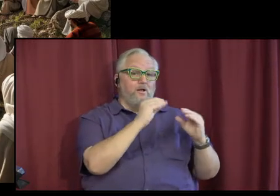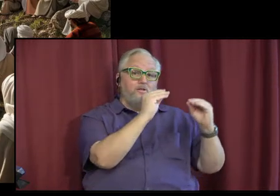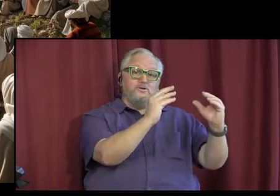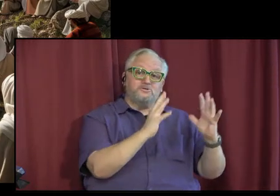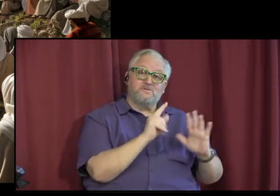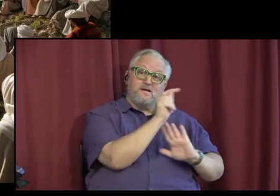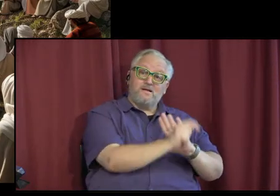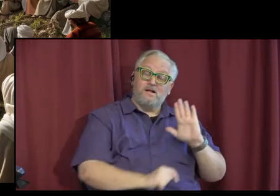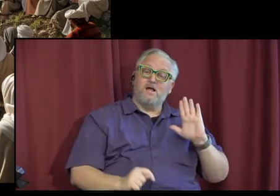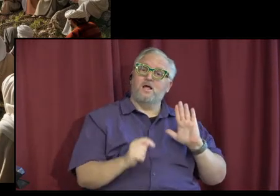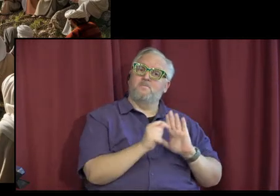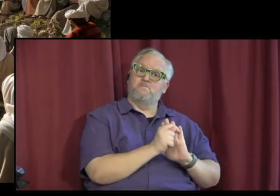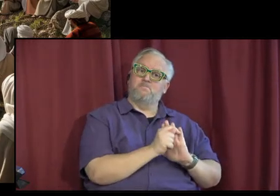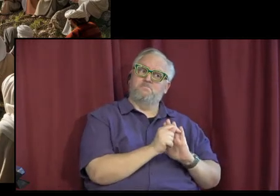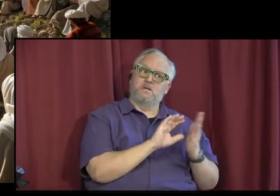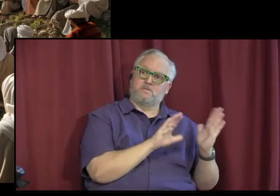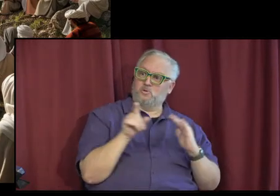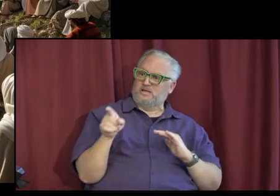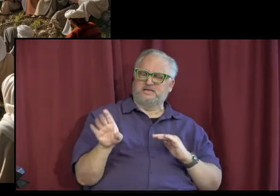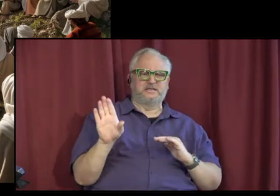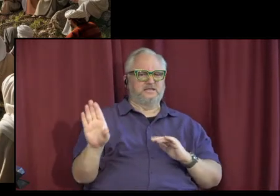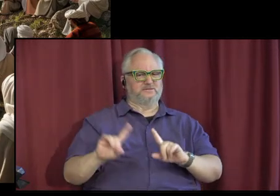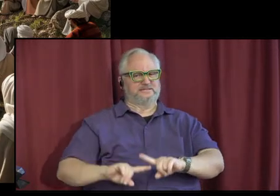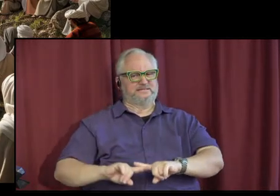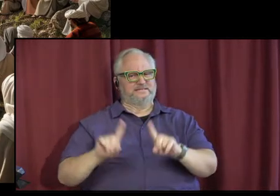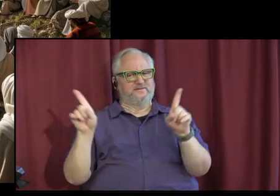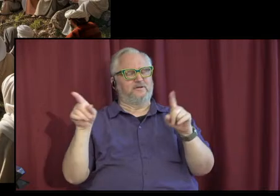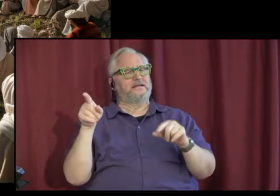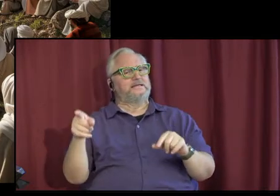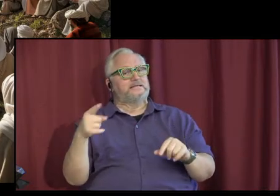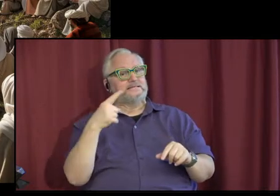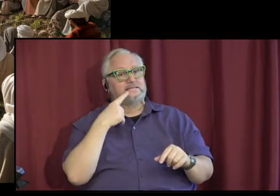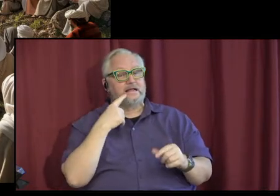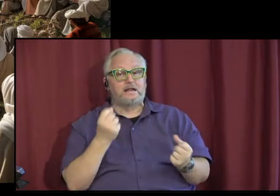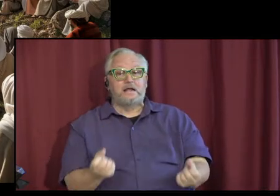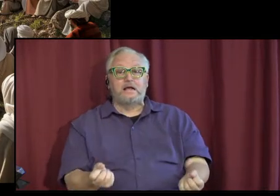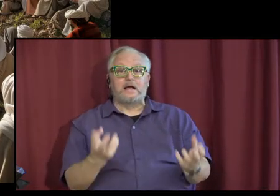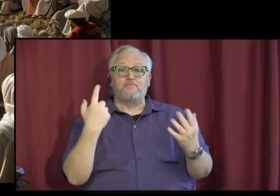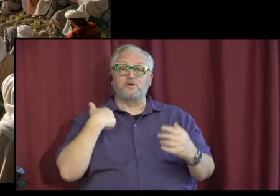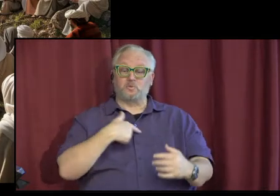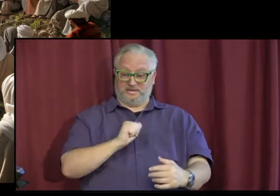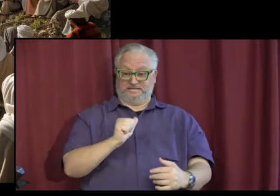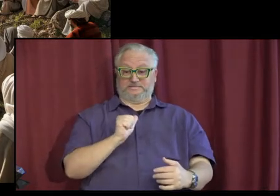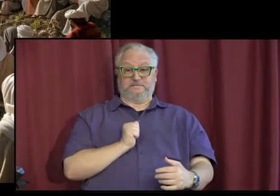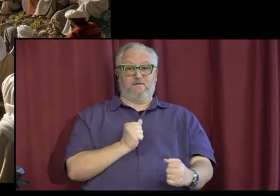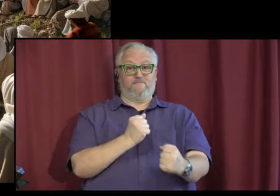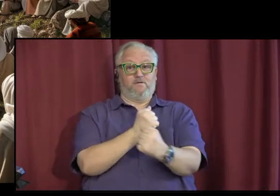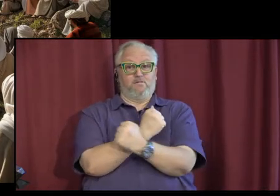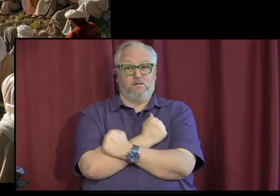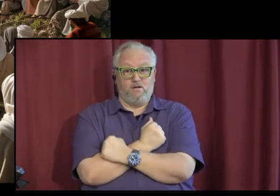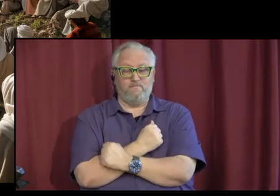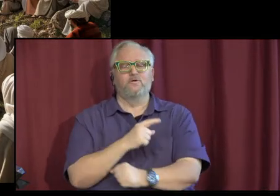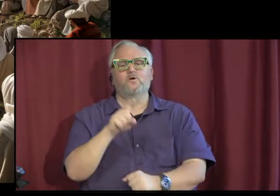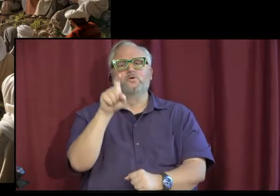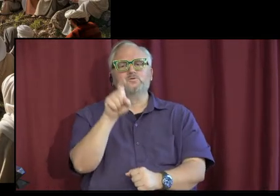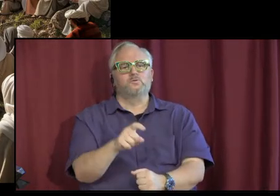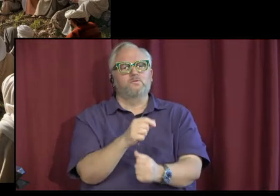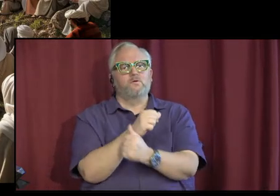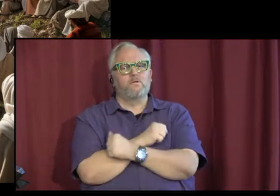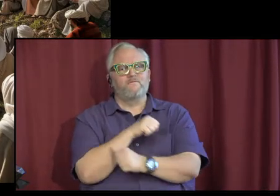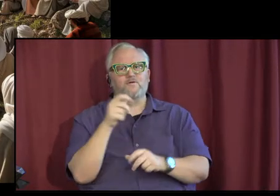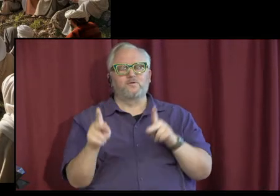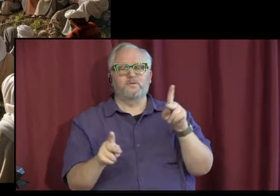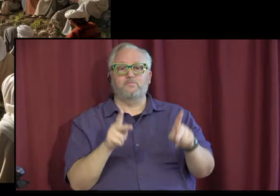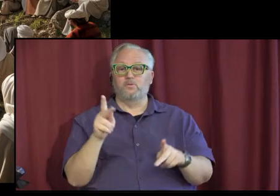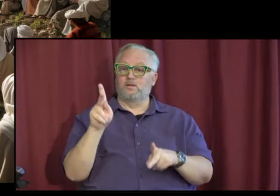of the time. He said that we should love each other as much as we love ourselves. And he said that people in power shouldn't lord it